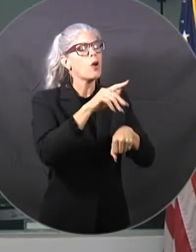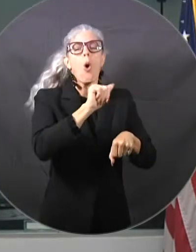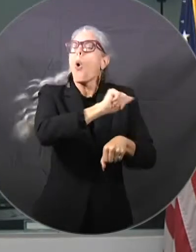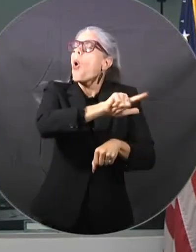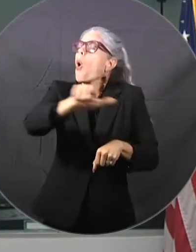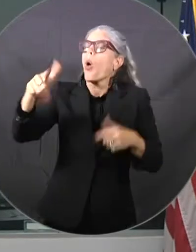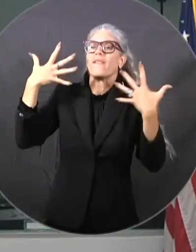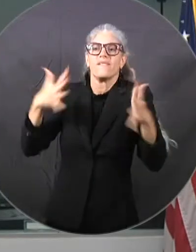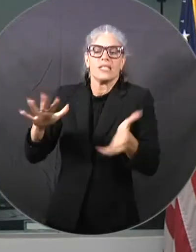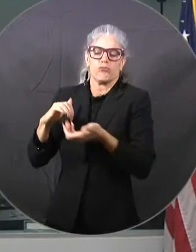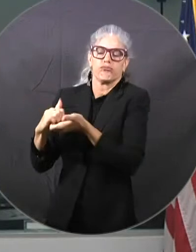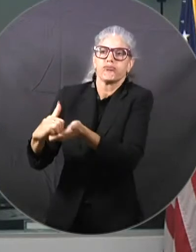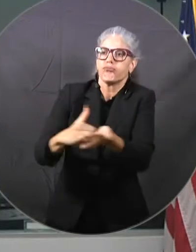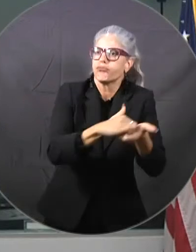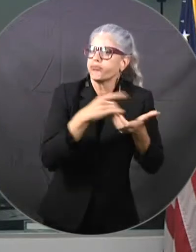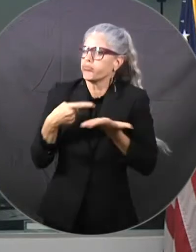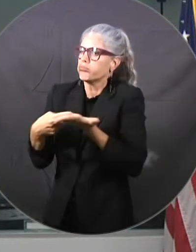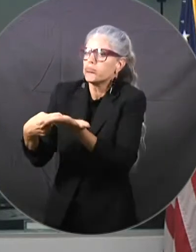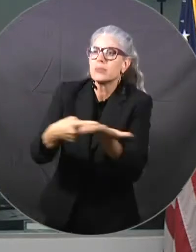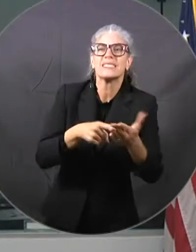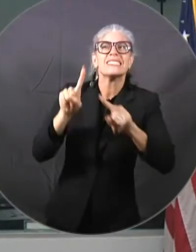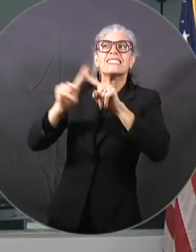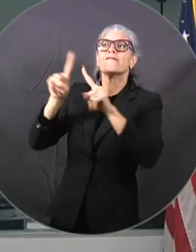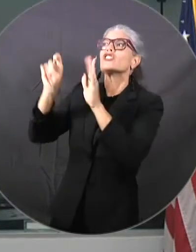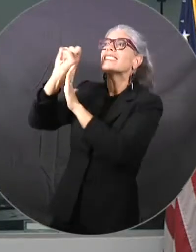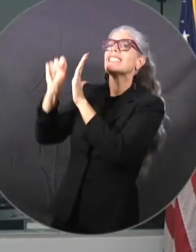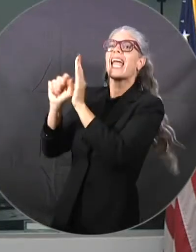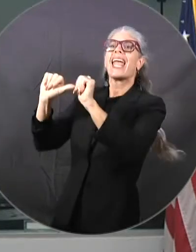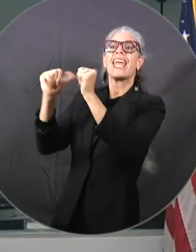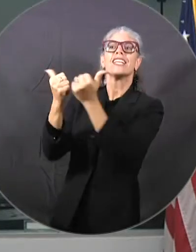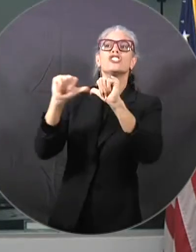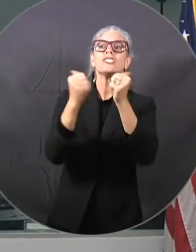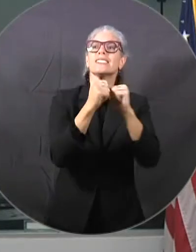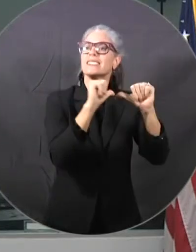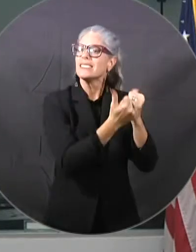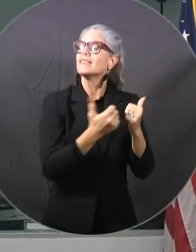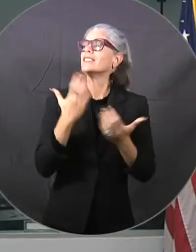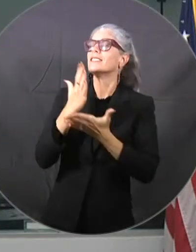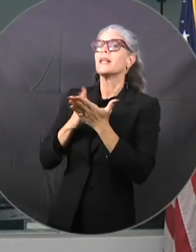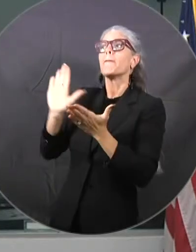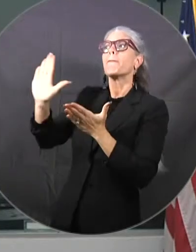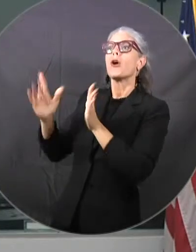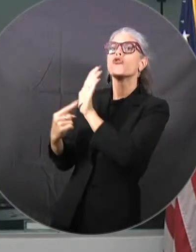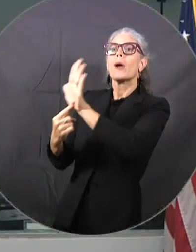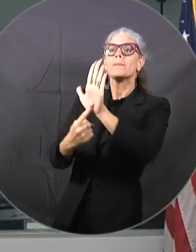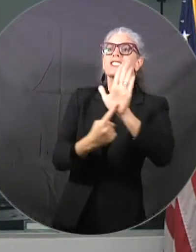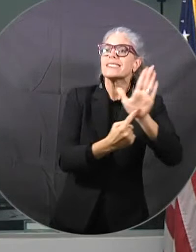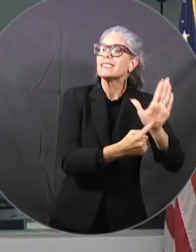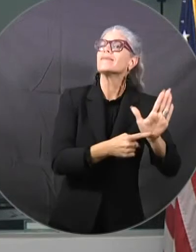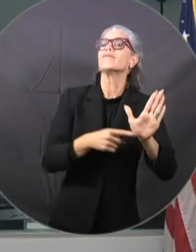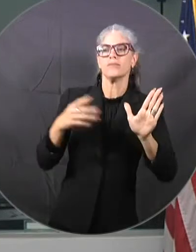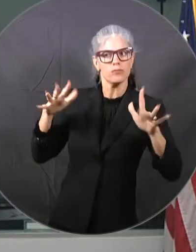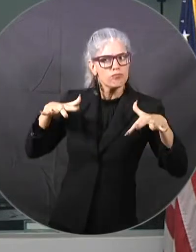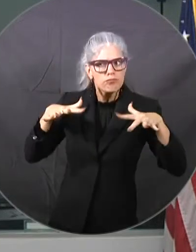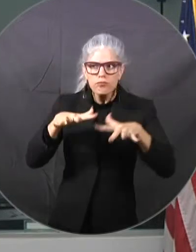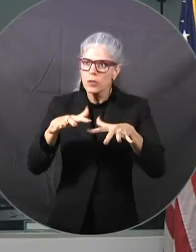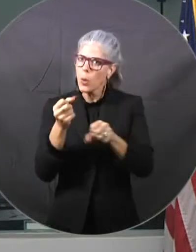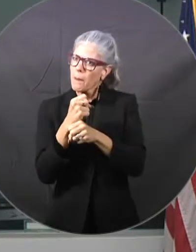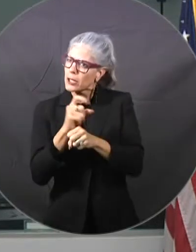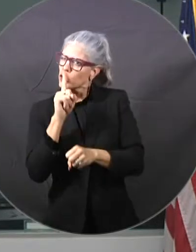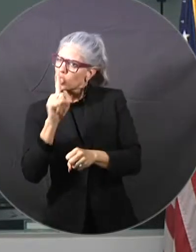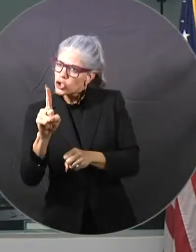is here at the Emergency Operations Center, represented and preparing and responding to Florida's